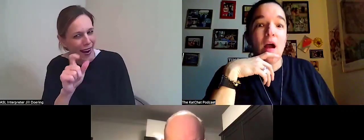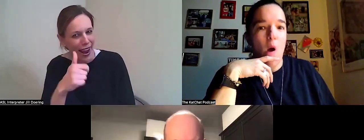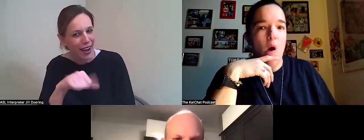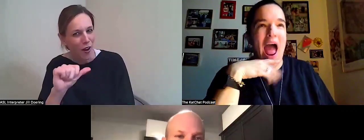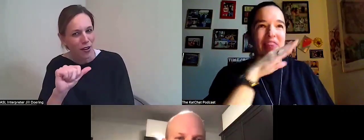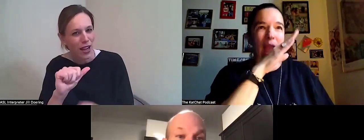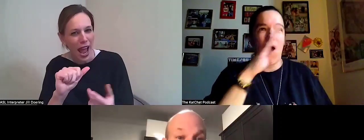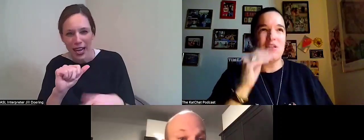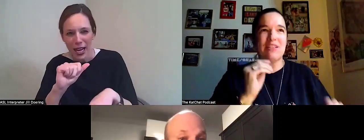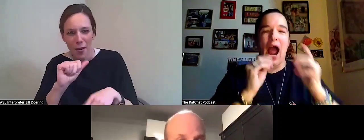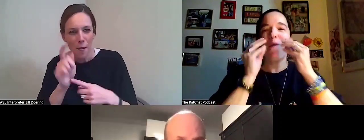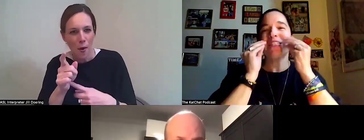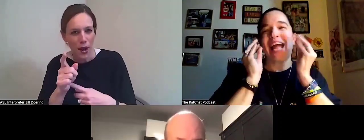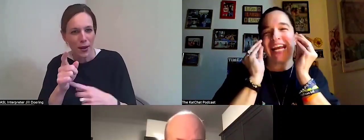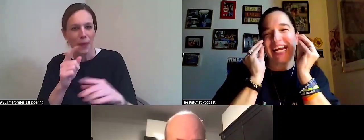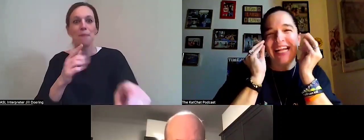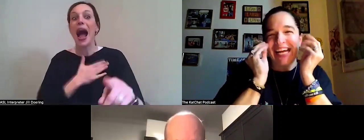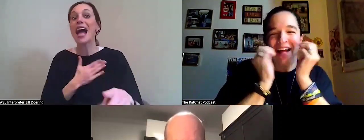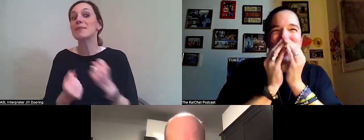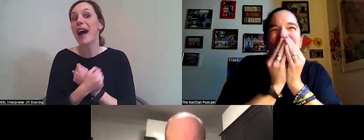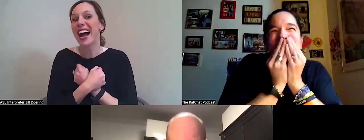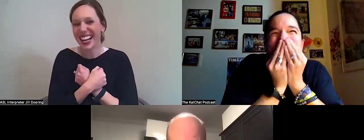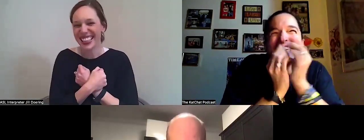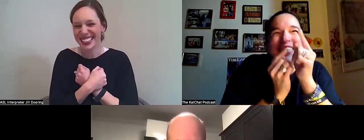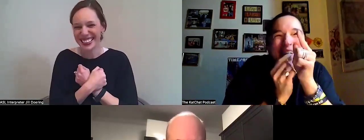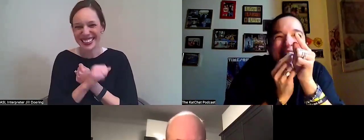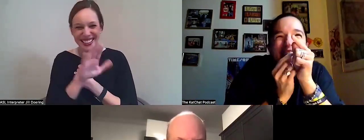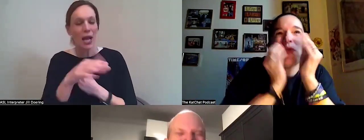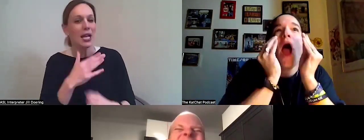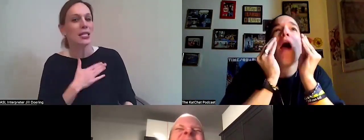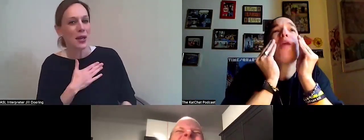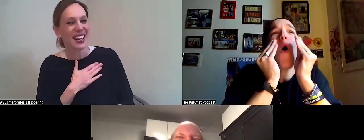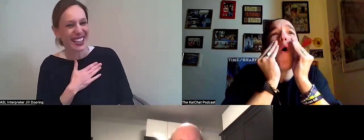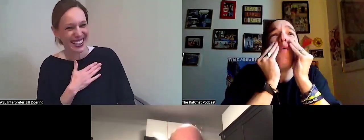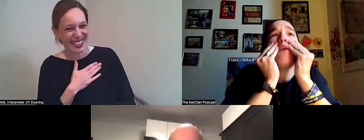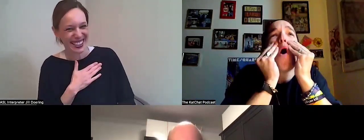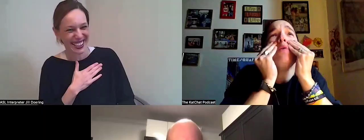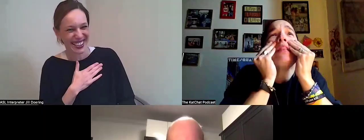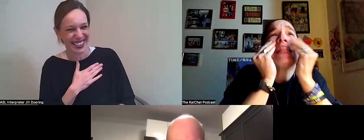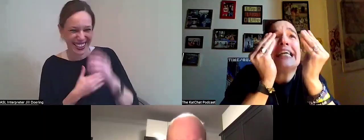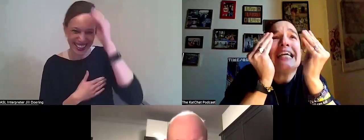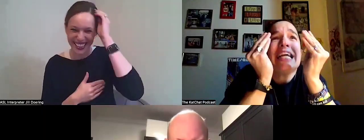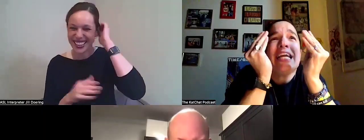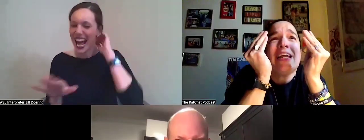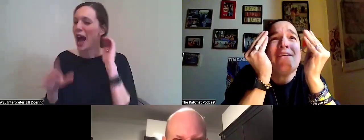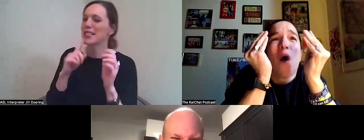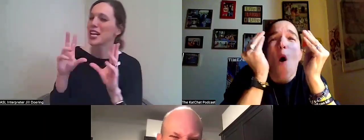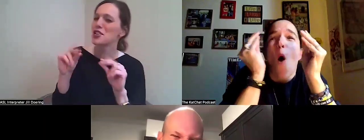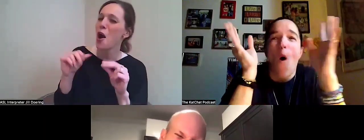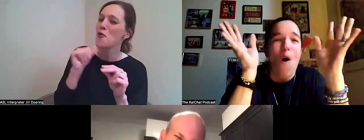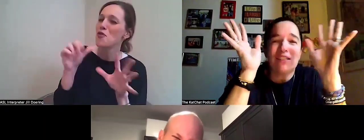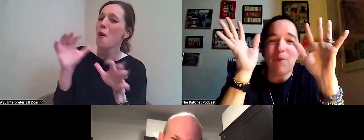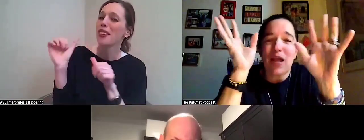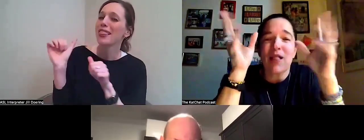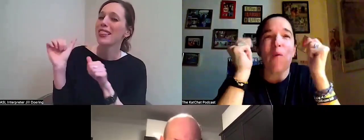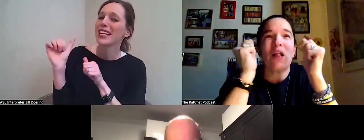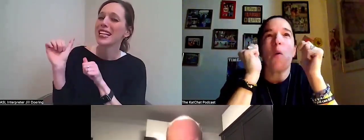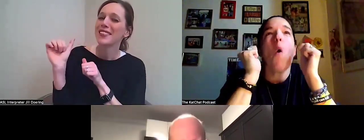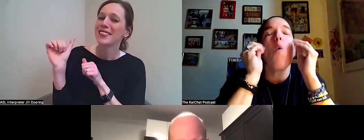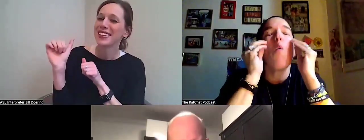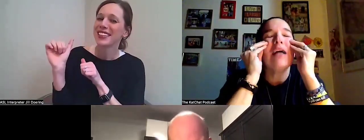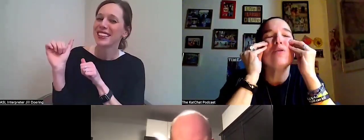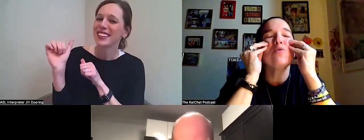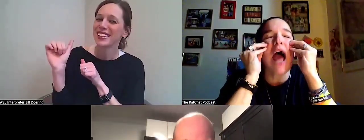Did you my job, I love it Yeah, when I like know basically, I'm like, oh, that's so cute. No, don't leave. Or something